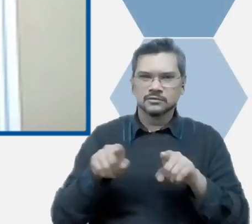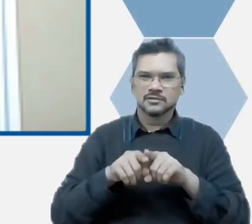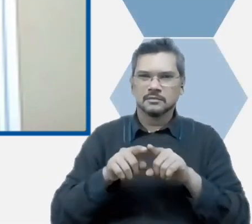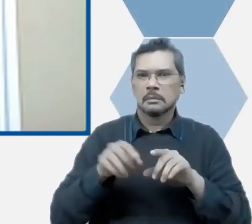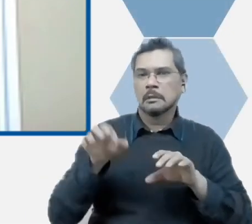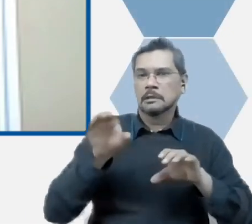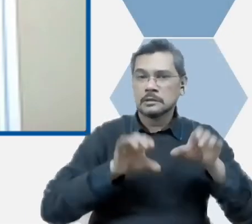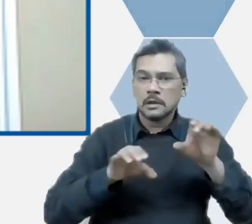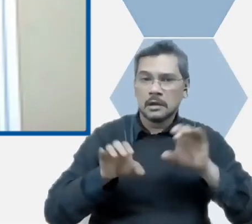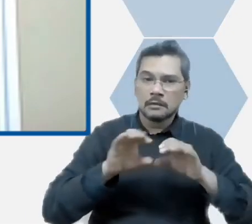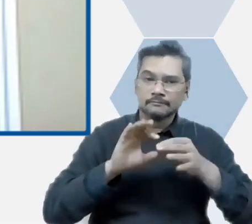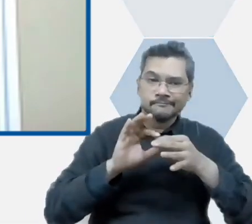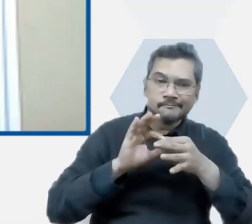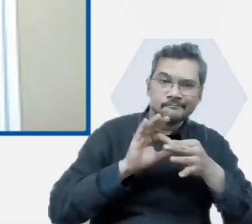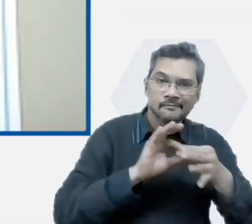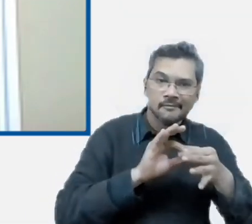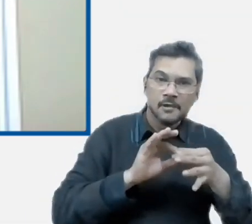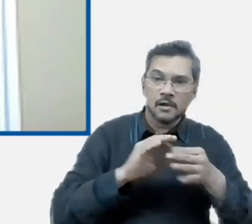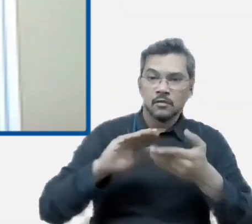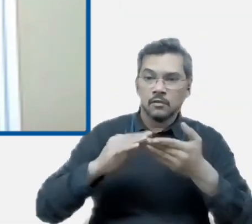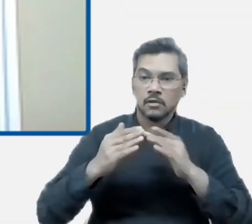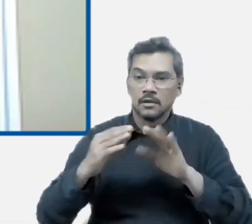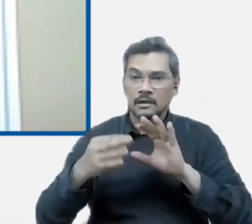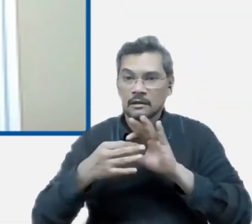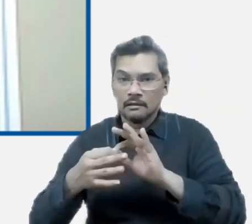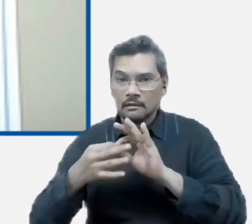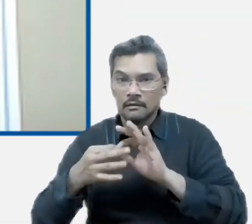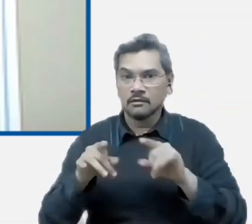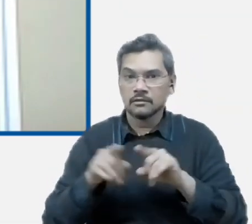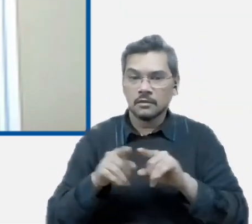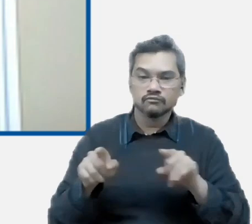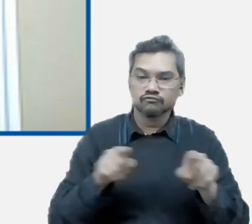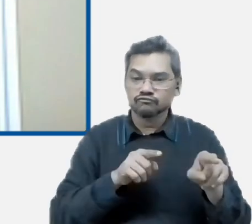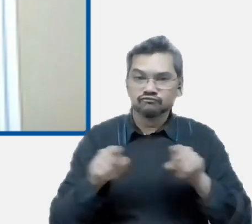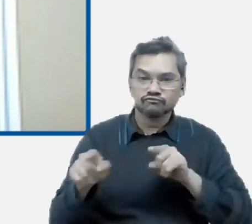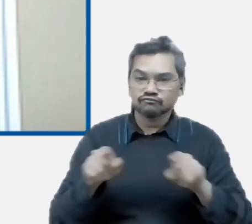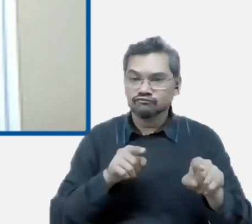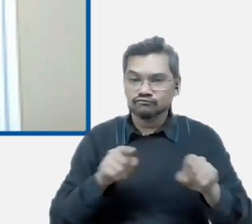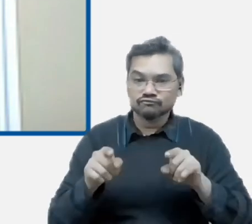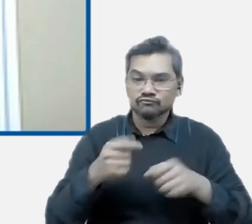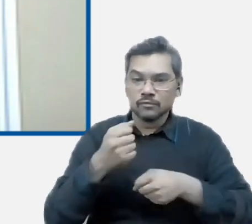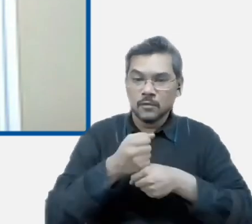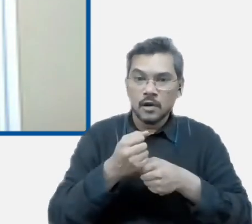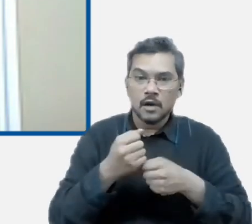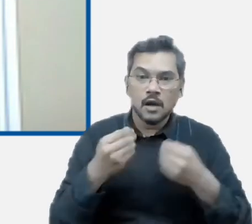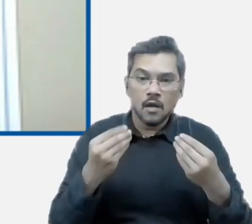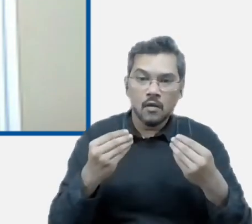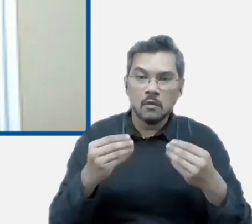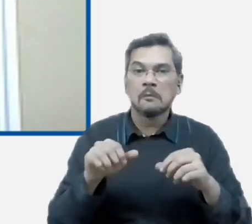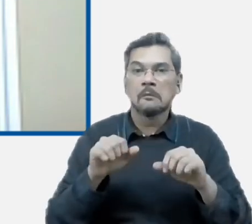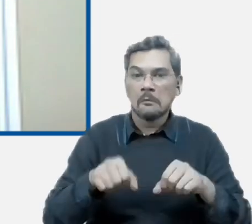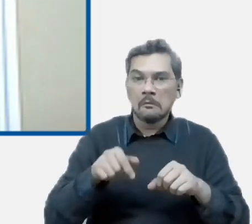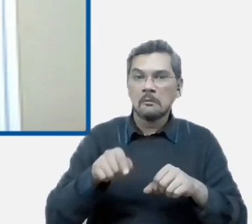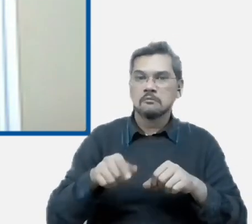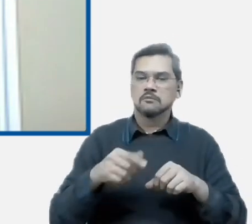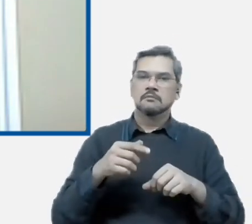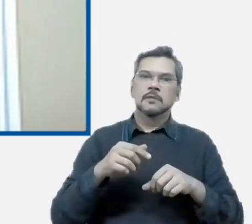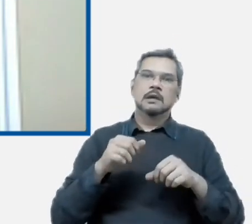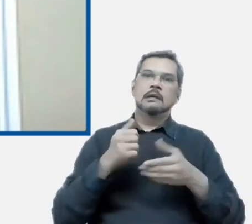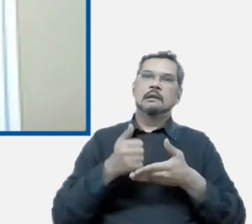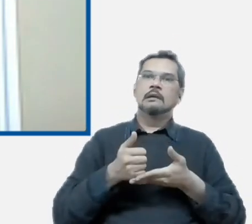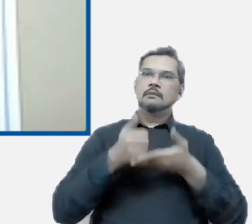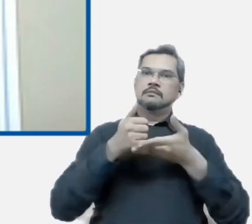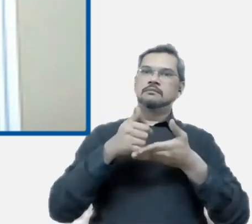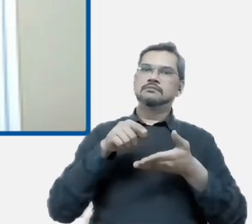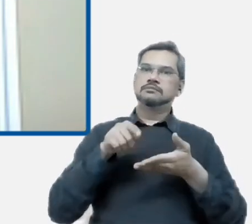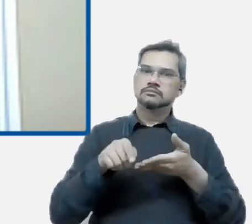at the hazard, the vulnerability, the capacity, going into the resilience terminology of shocks and stresses, and trying to get those